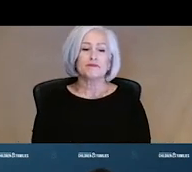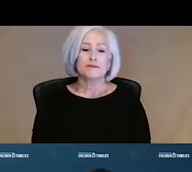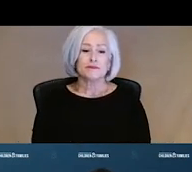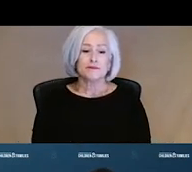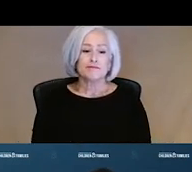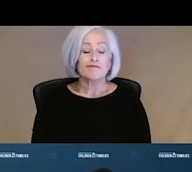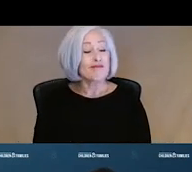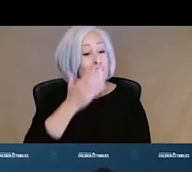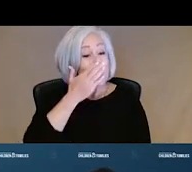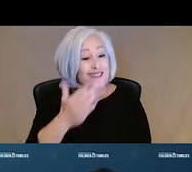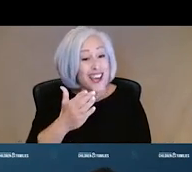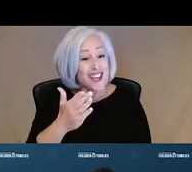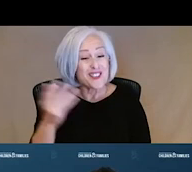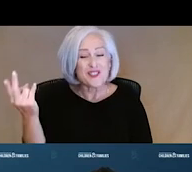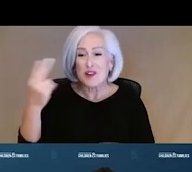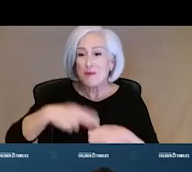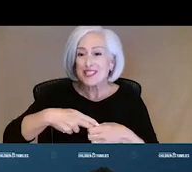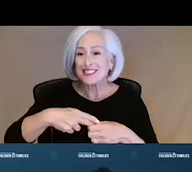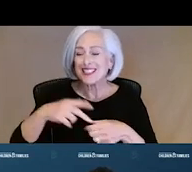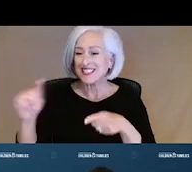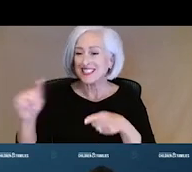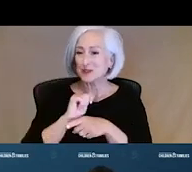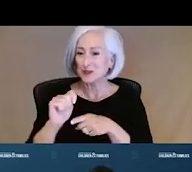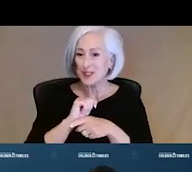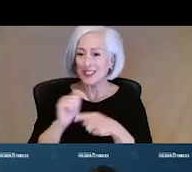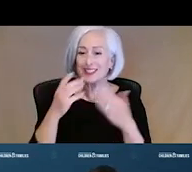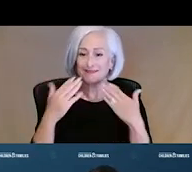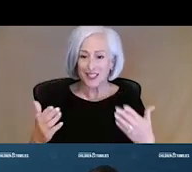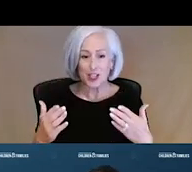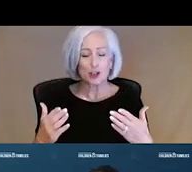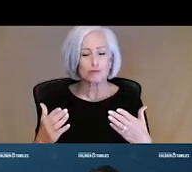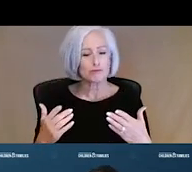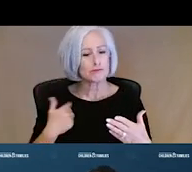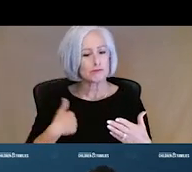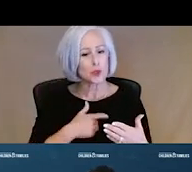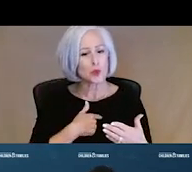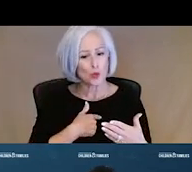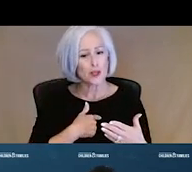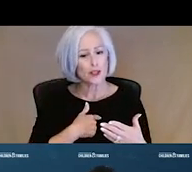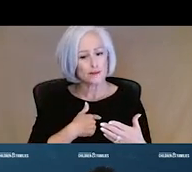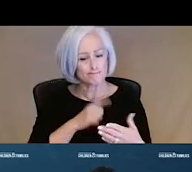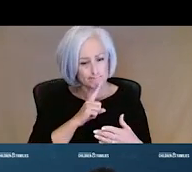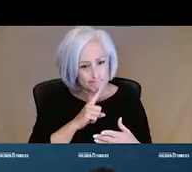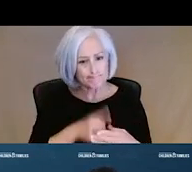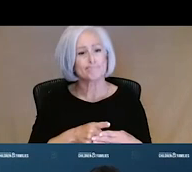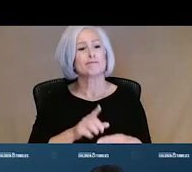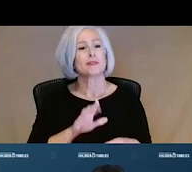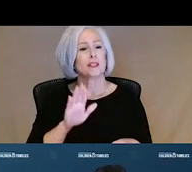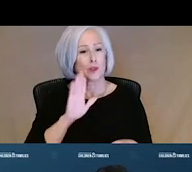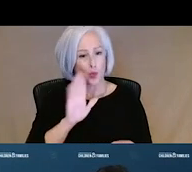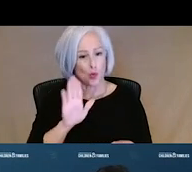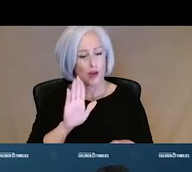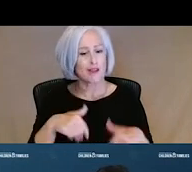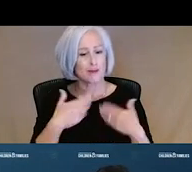Thank you so much for participating in this training. We're committed to providing you with a meaningful and responsive support. To that